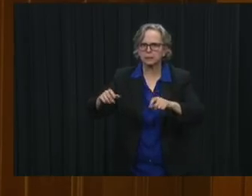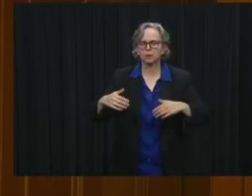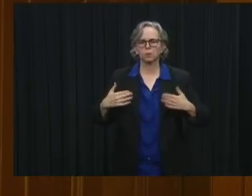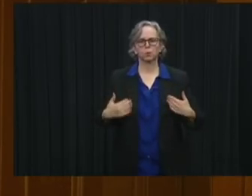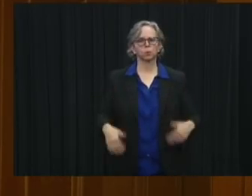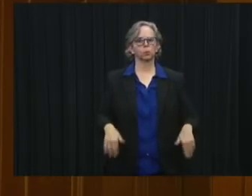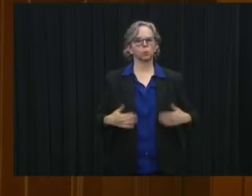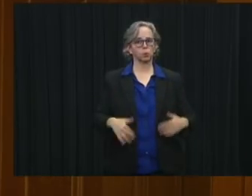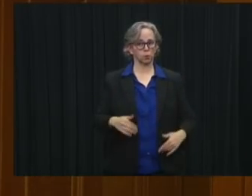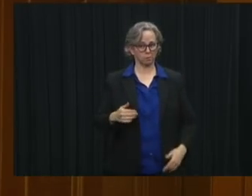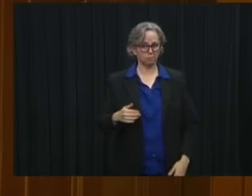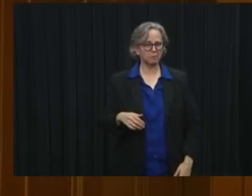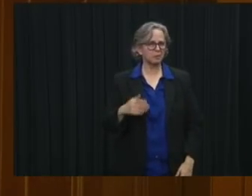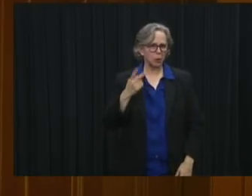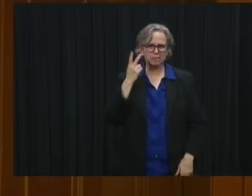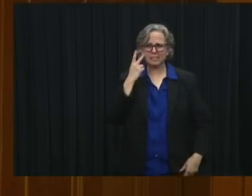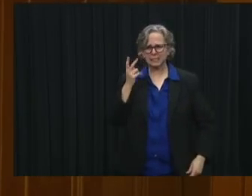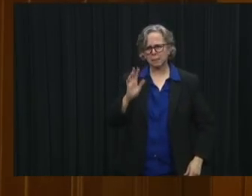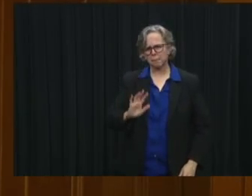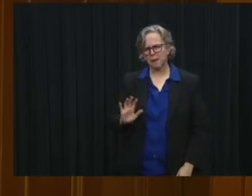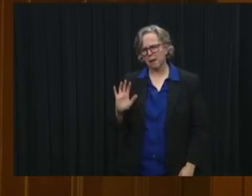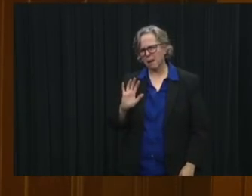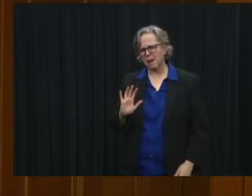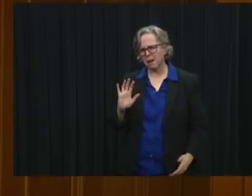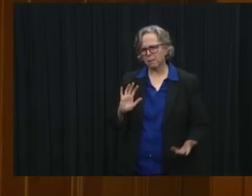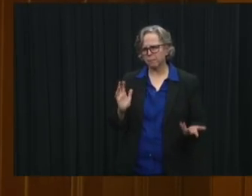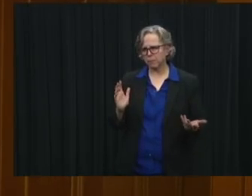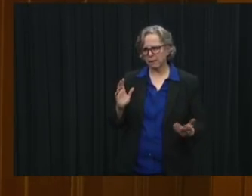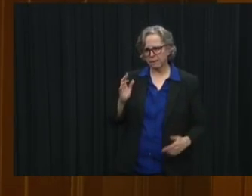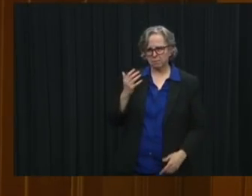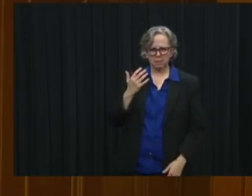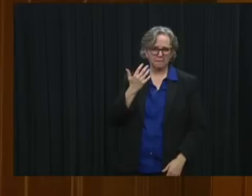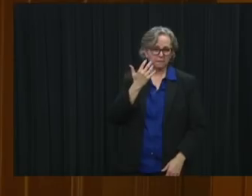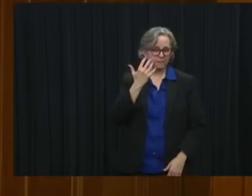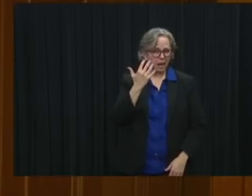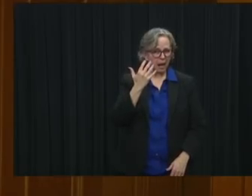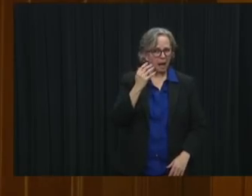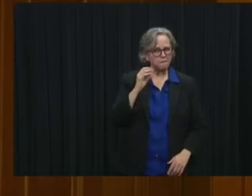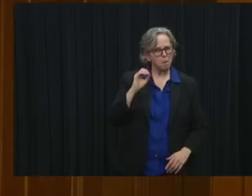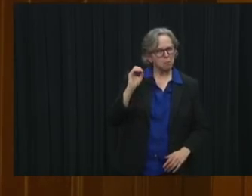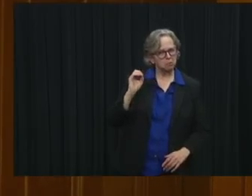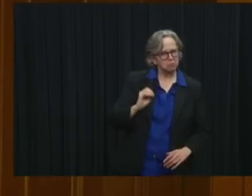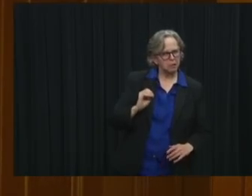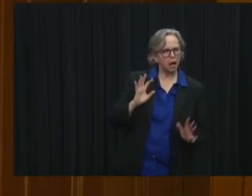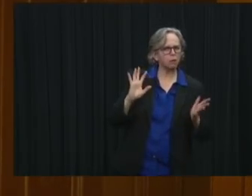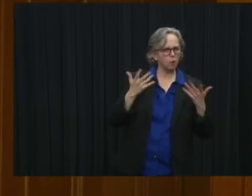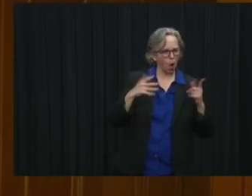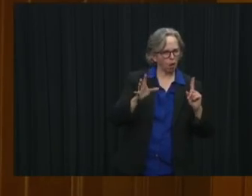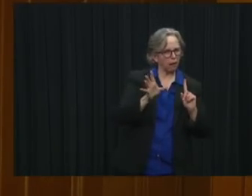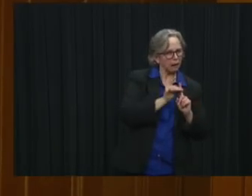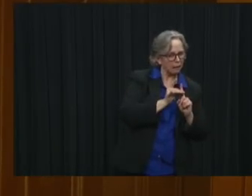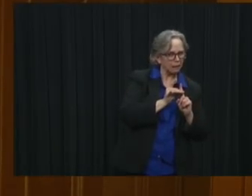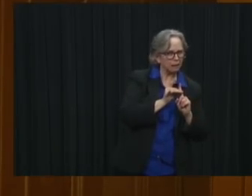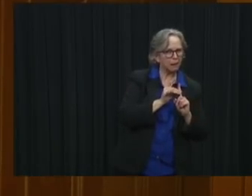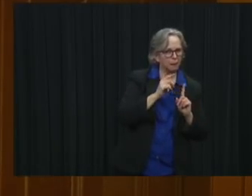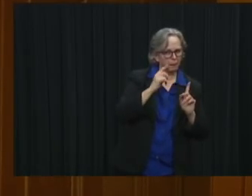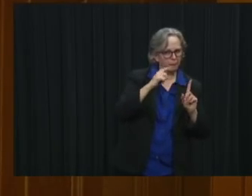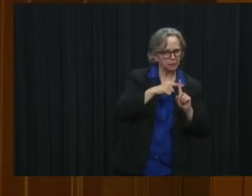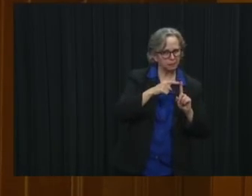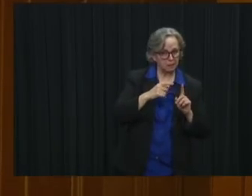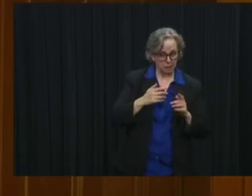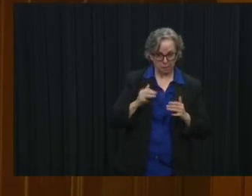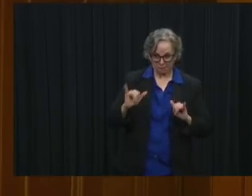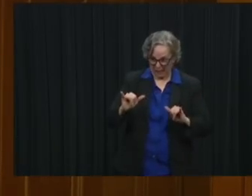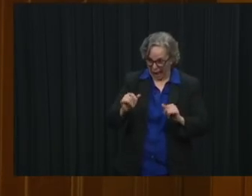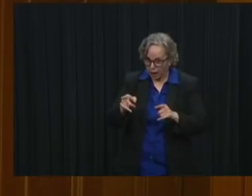roughly in some areas a 5% positive test, but I don't have enough data to give you a firm on that yet. And